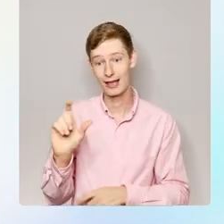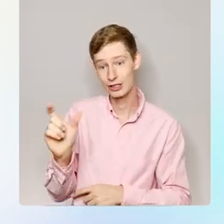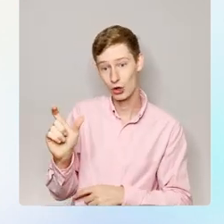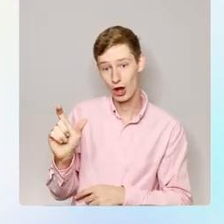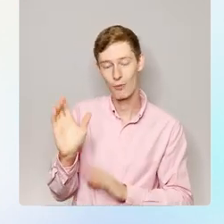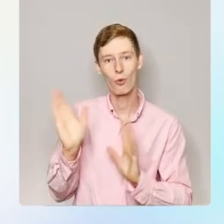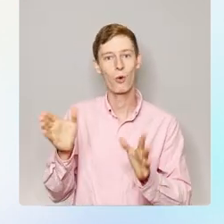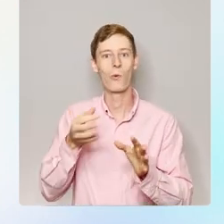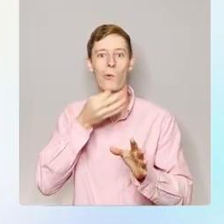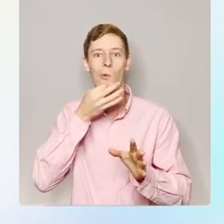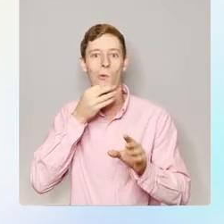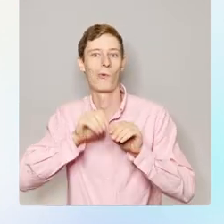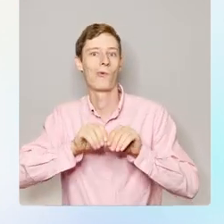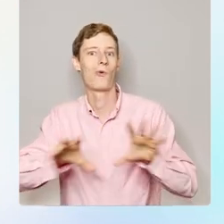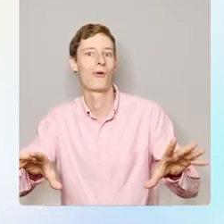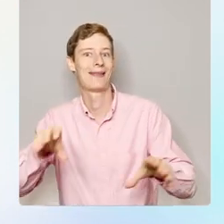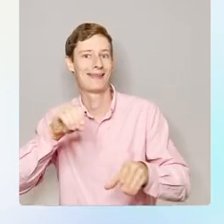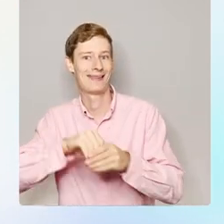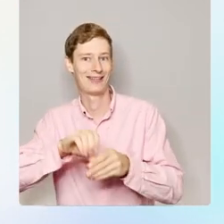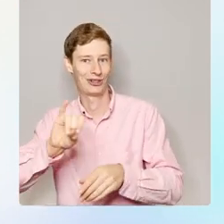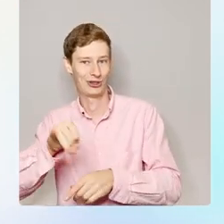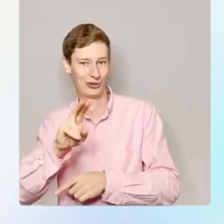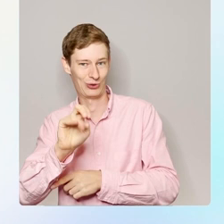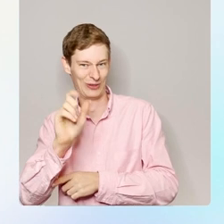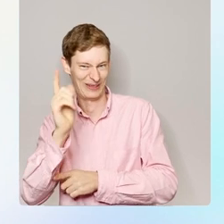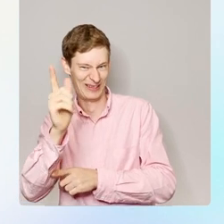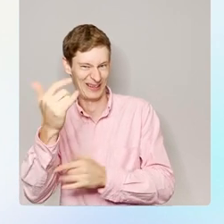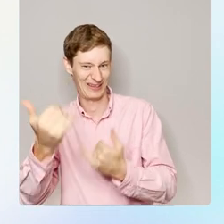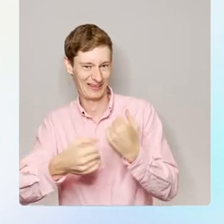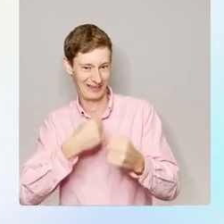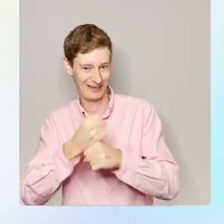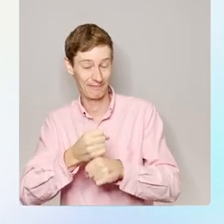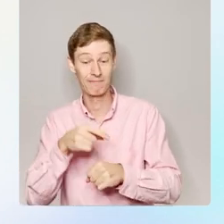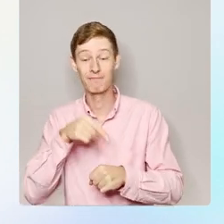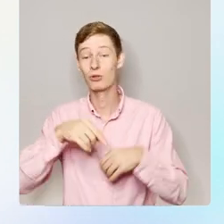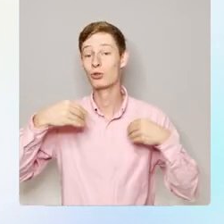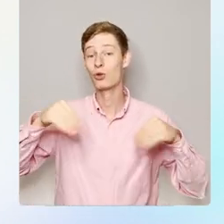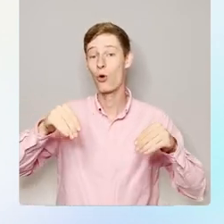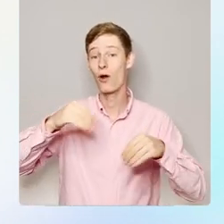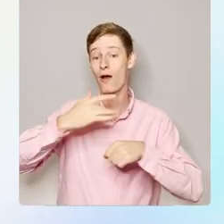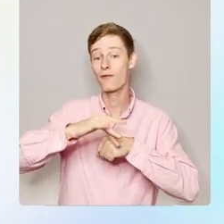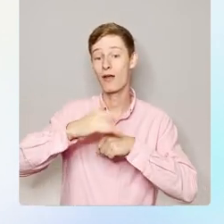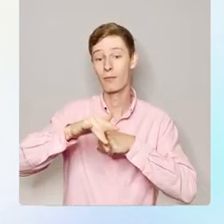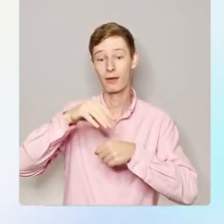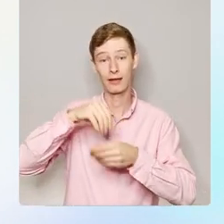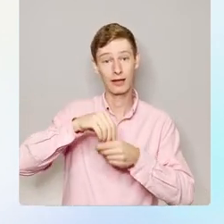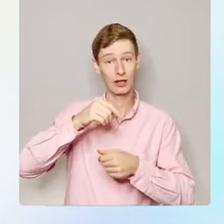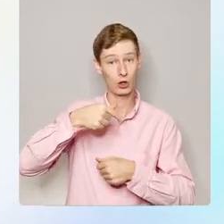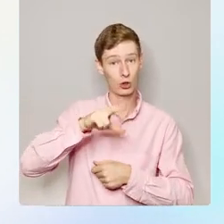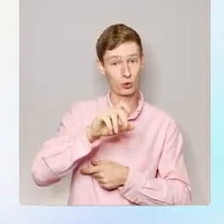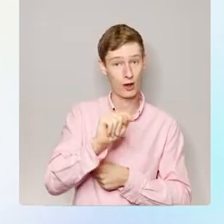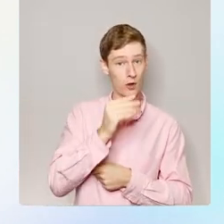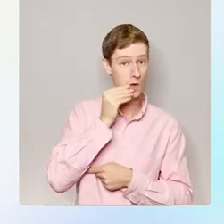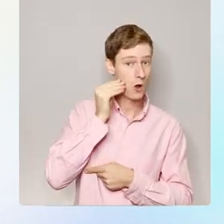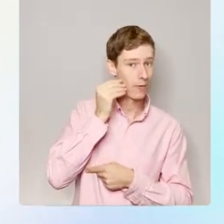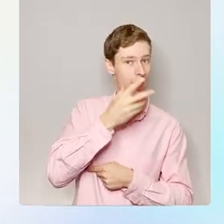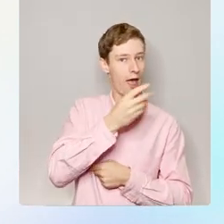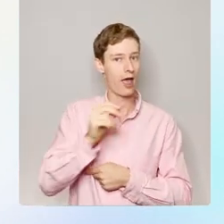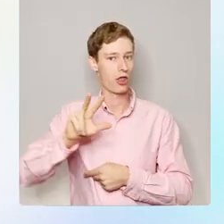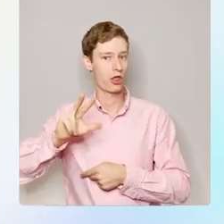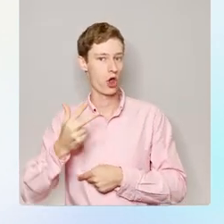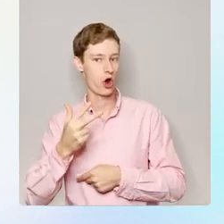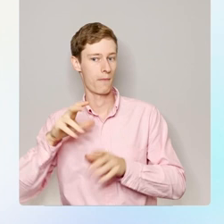later this year. The store will be available to people in Quest Home and in third-party applications